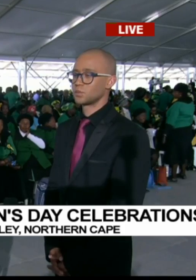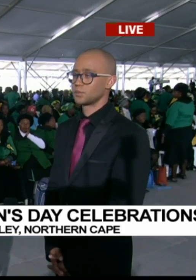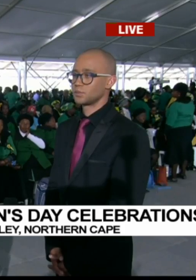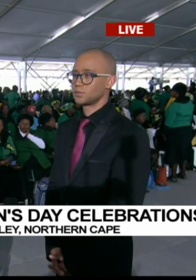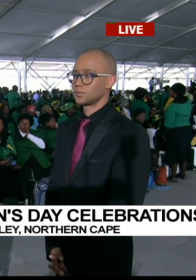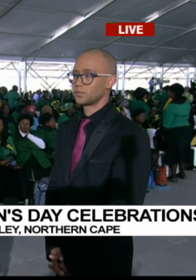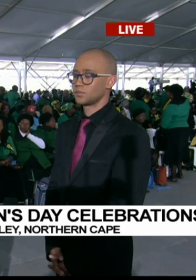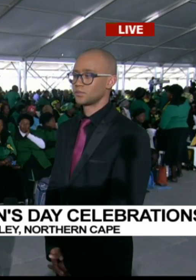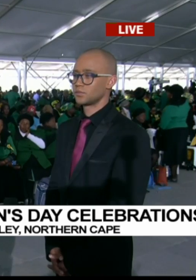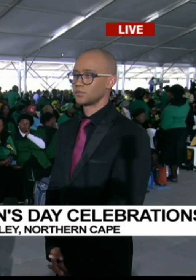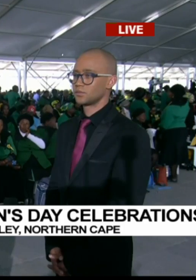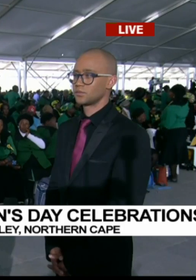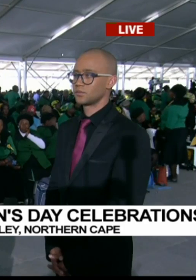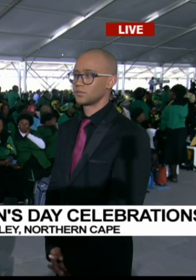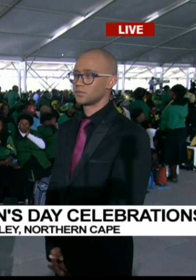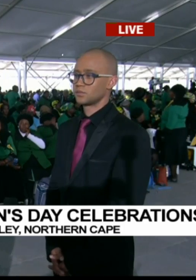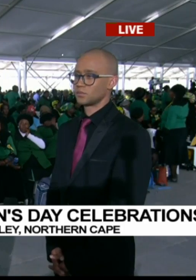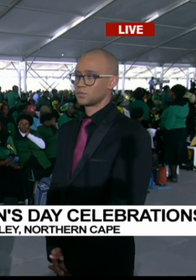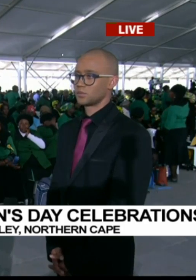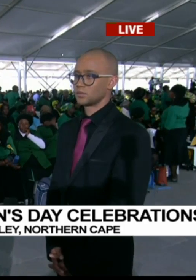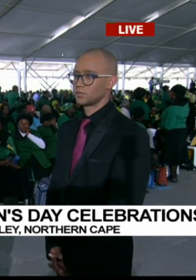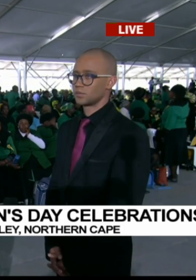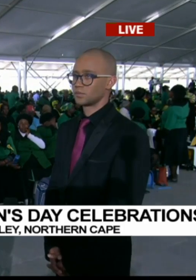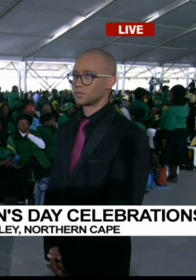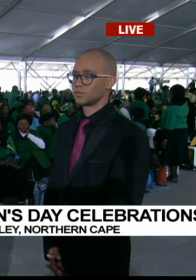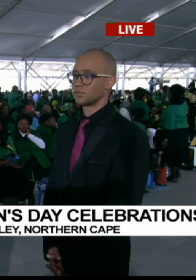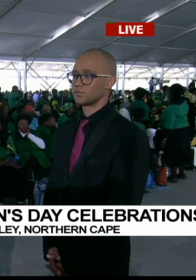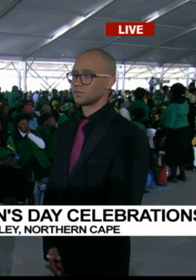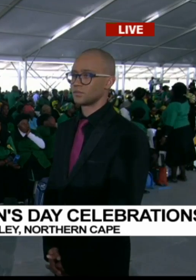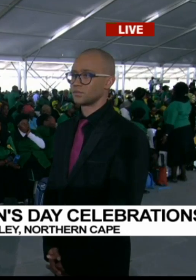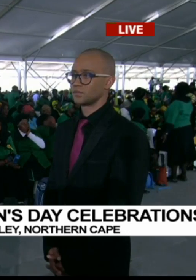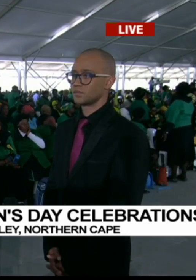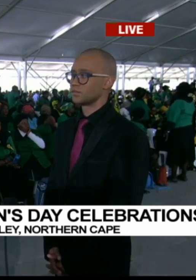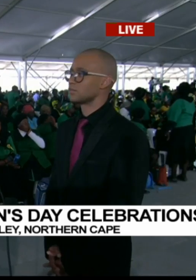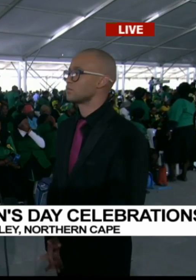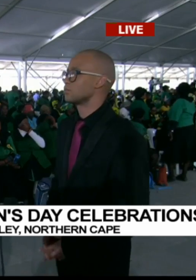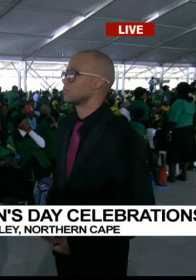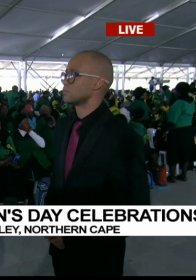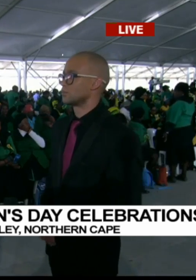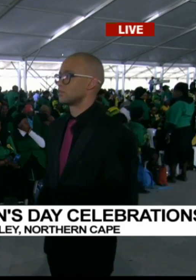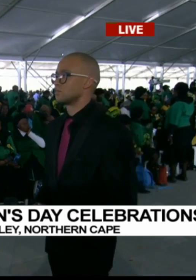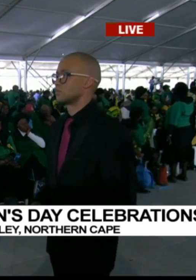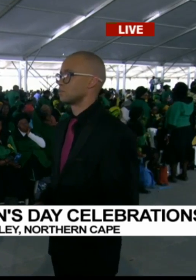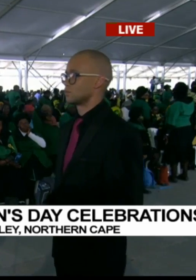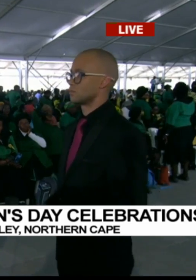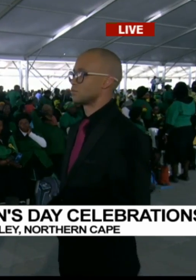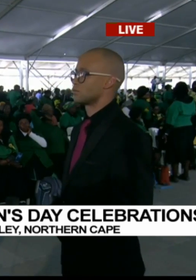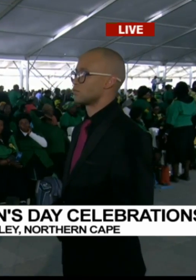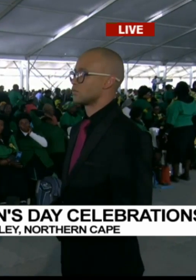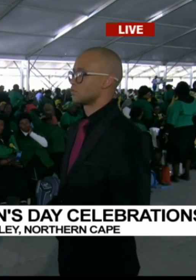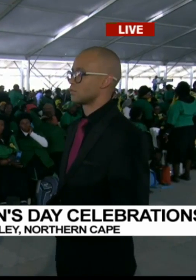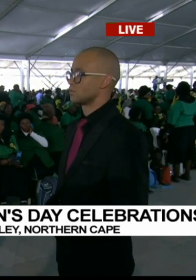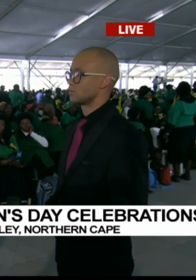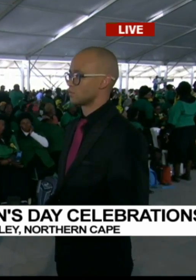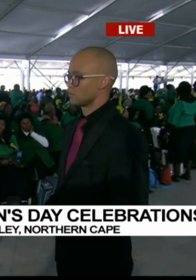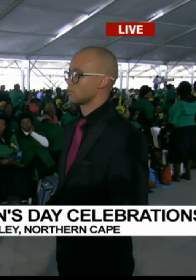by women, to ensure that women are safe in their society and within the areas that are in. I don't know, Reginald, apart from him speaking